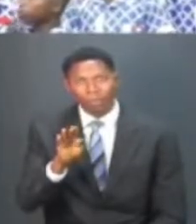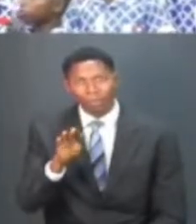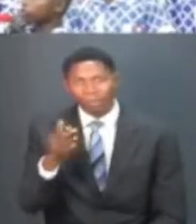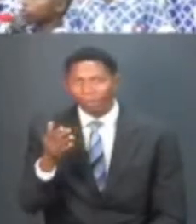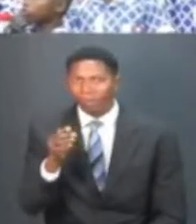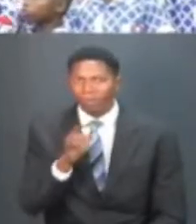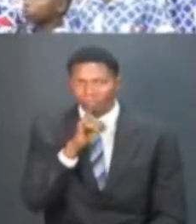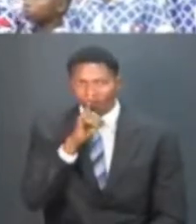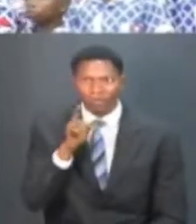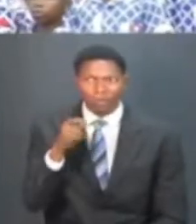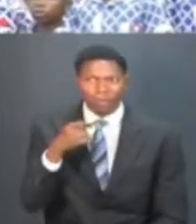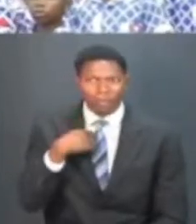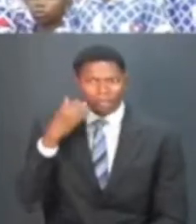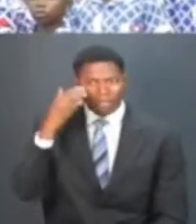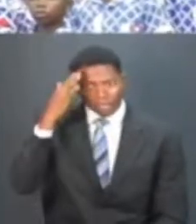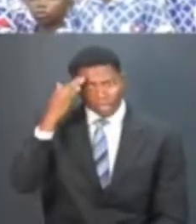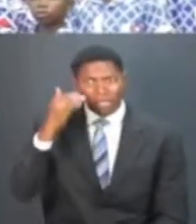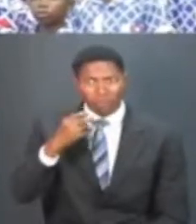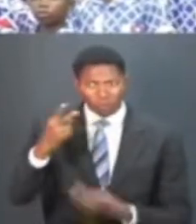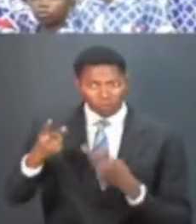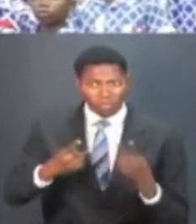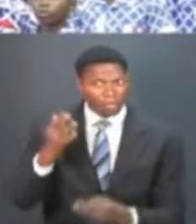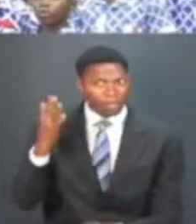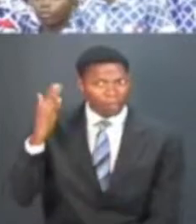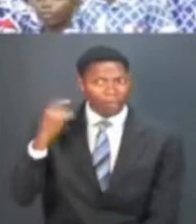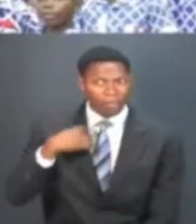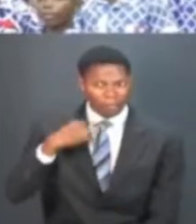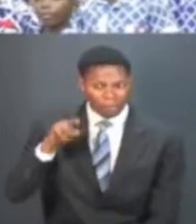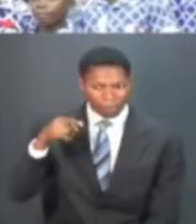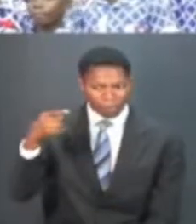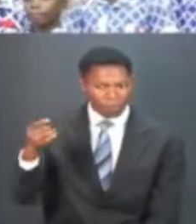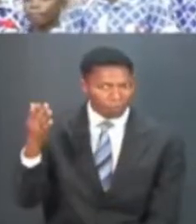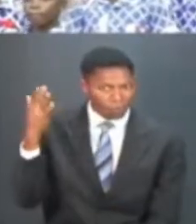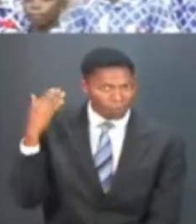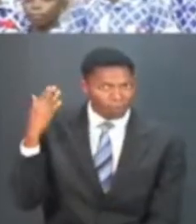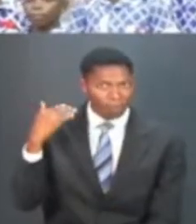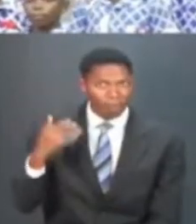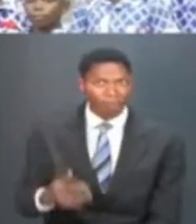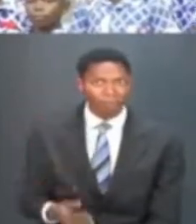yes, I know they have visited there, I campaigned there before.